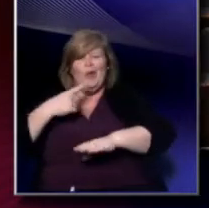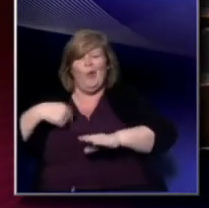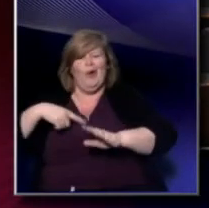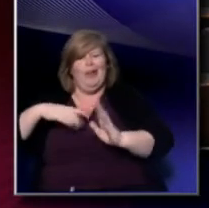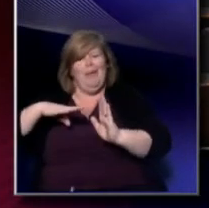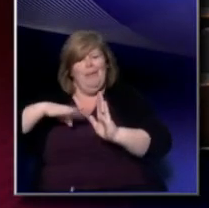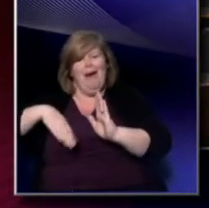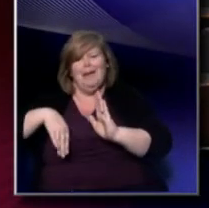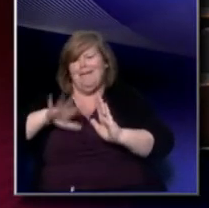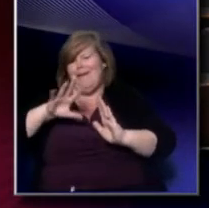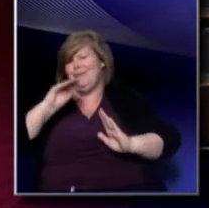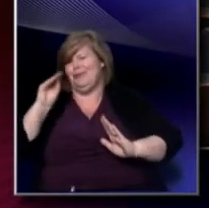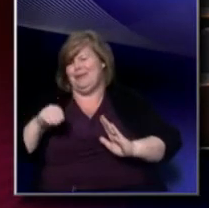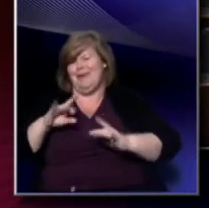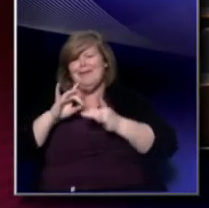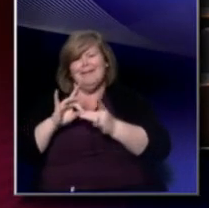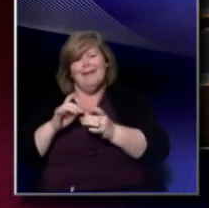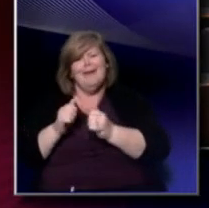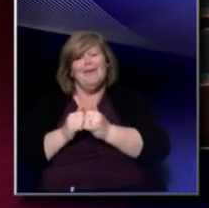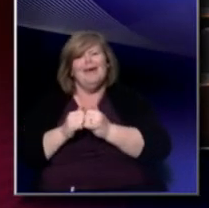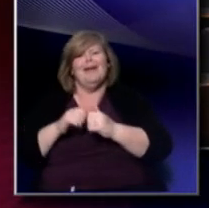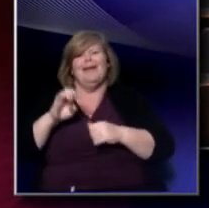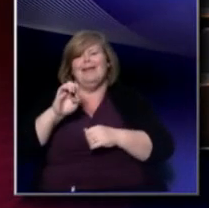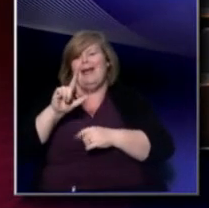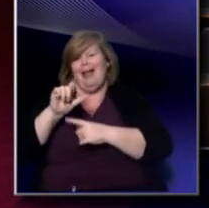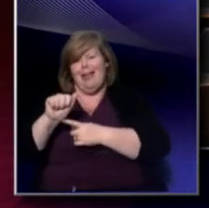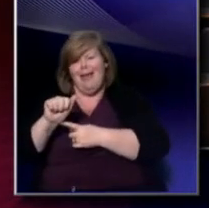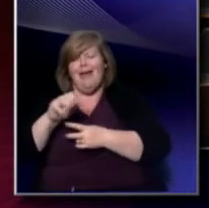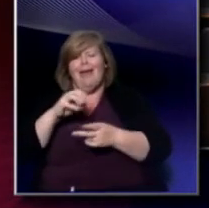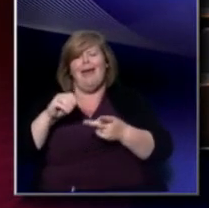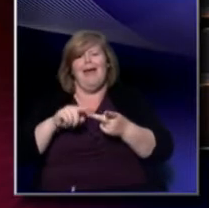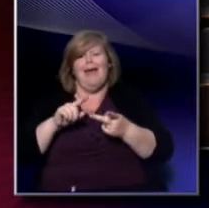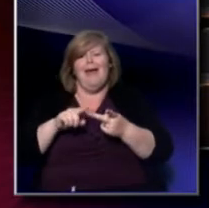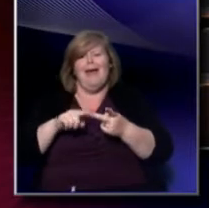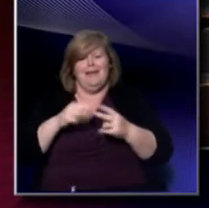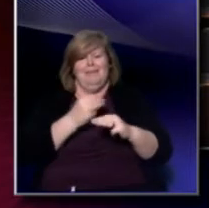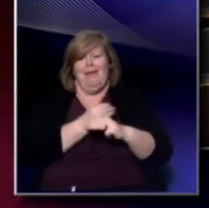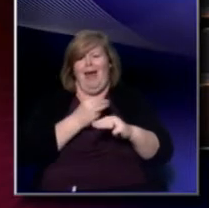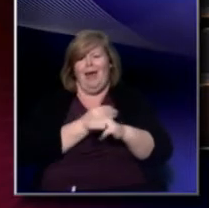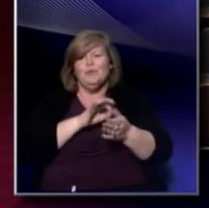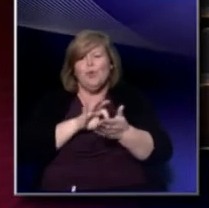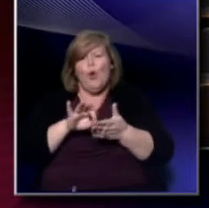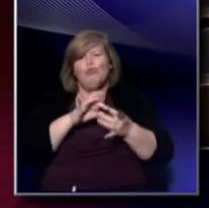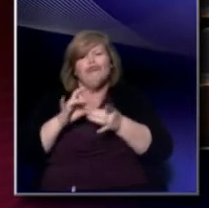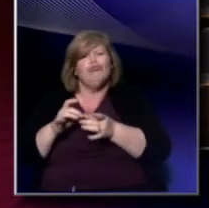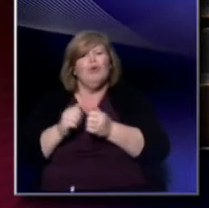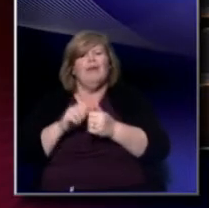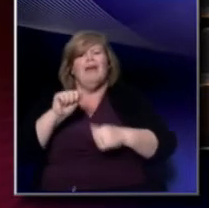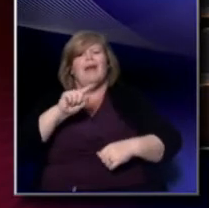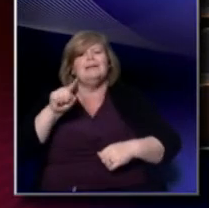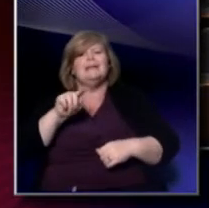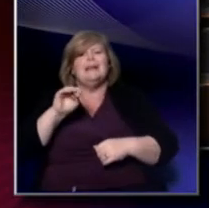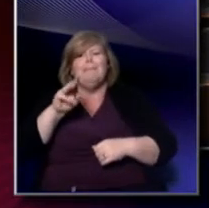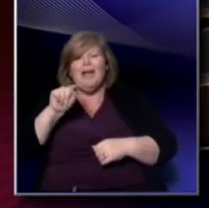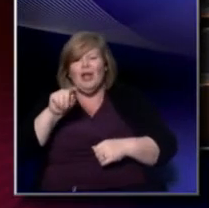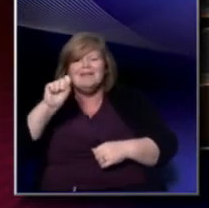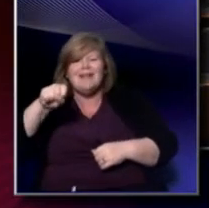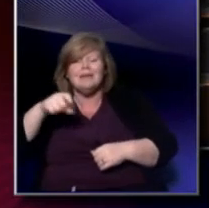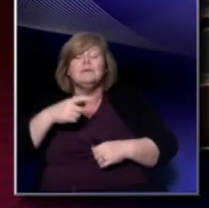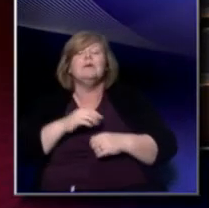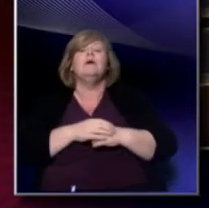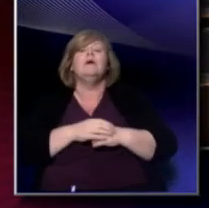Our English language arts and our mathematics scores on the AZ merit. We are in a